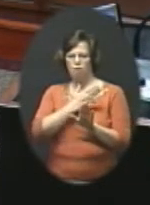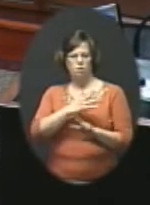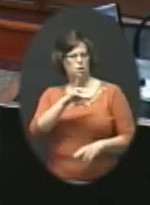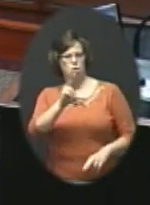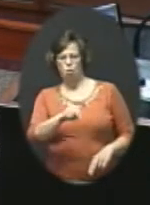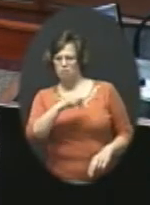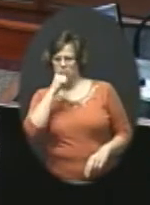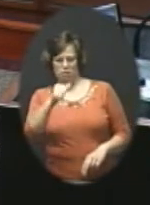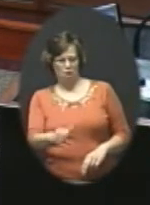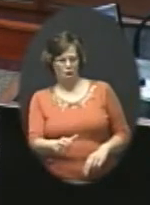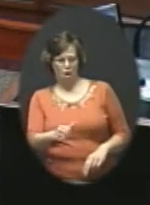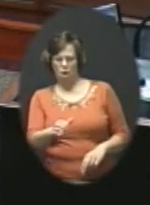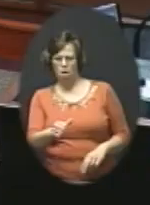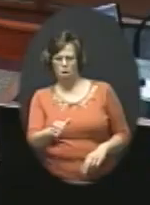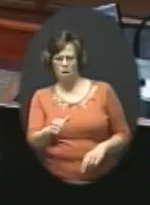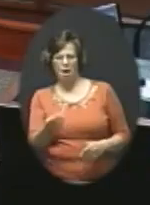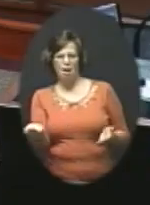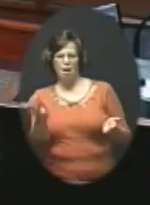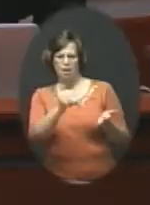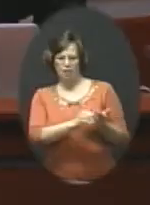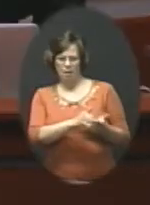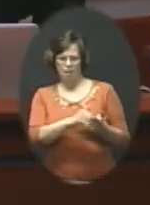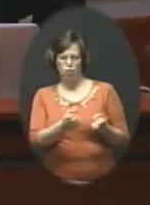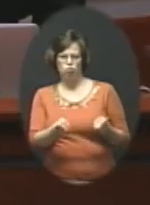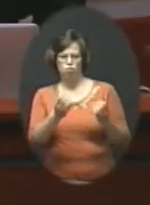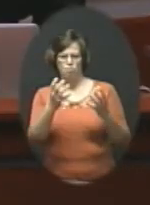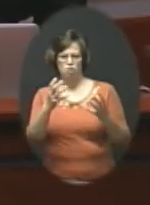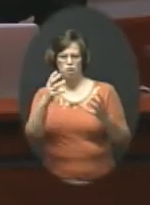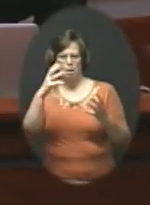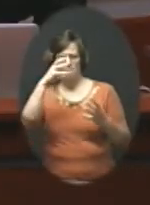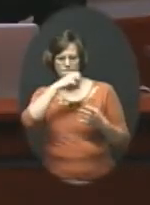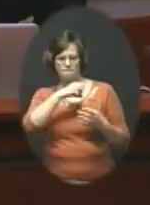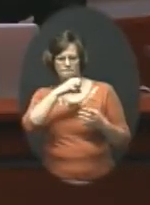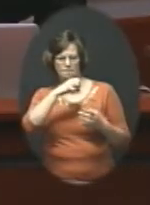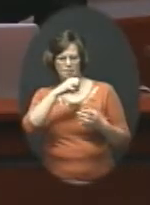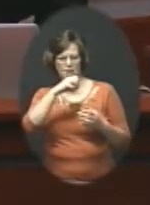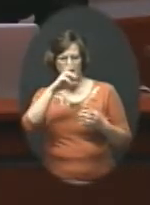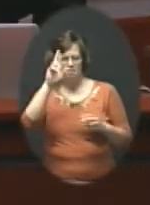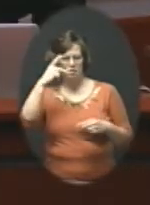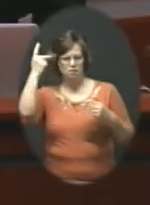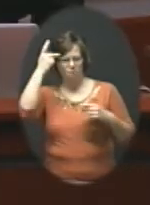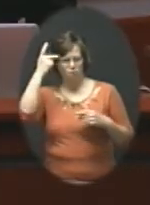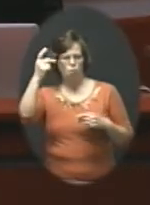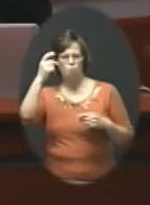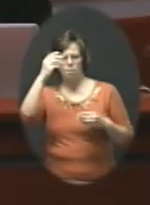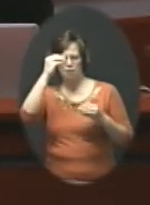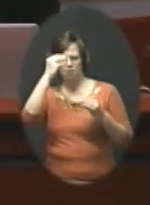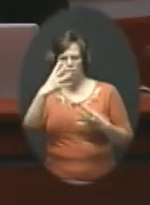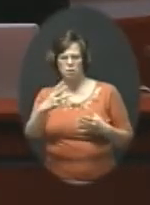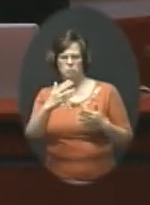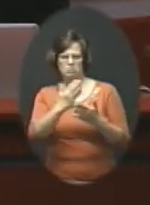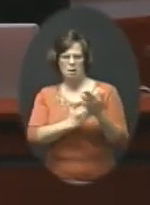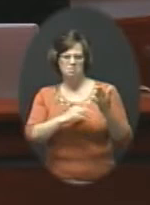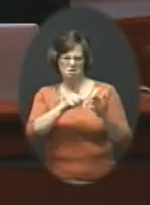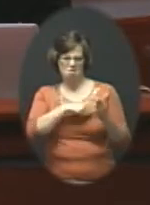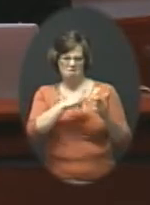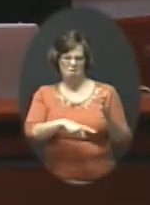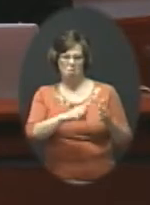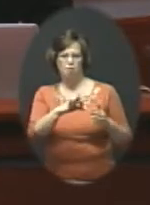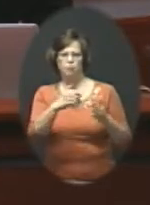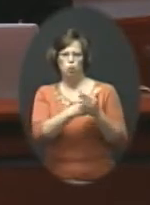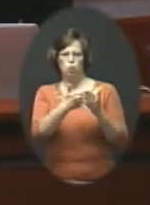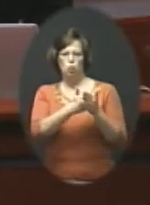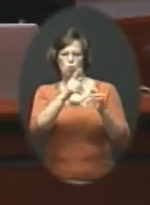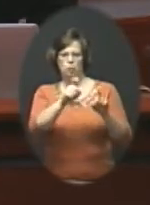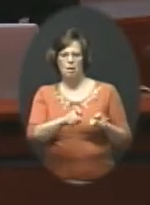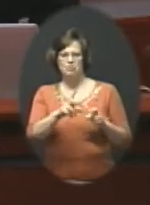not. And again, there's so much misinformation that's out there. There are some people that are critical of the new tests and the testing system and the